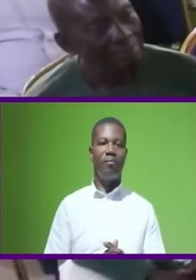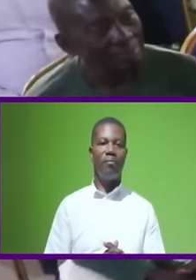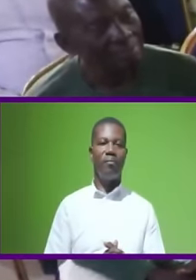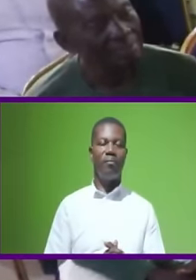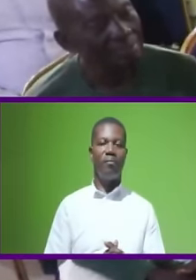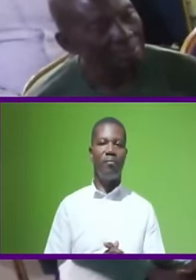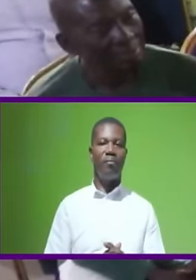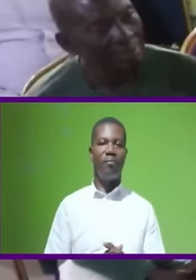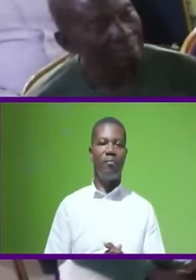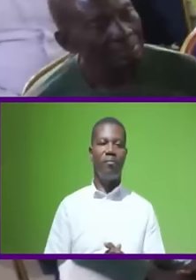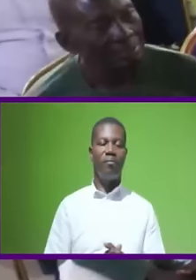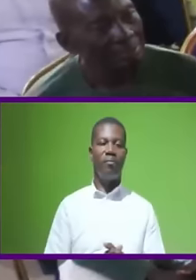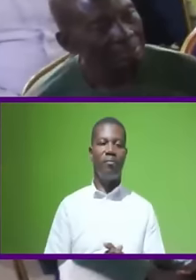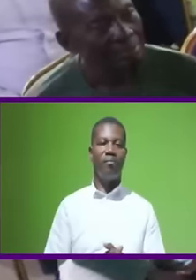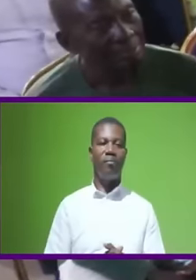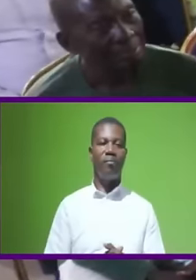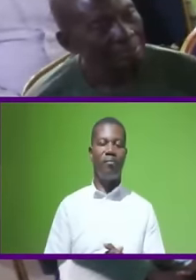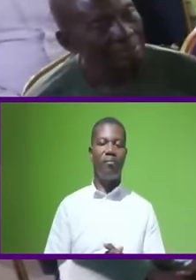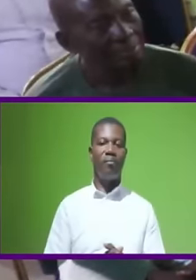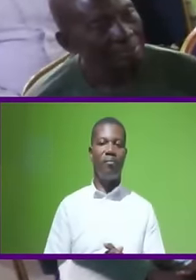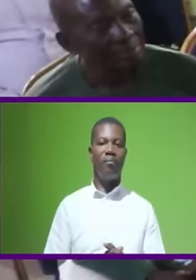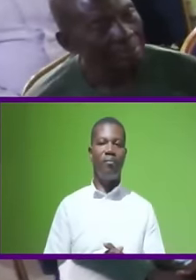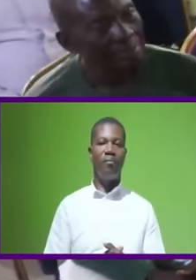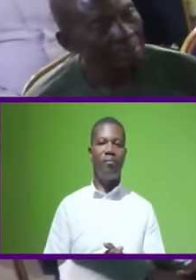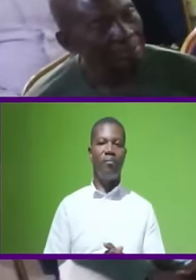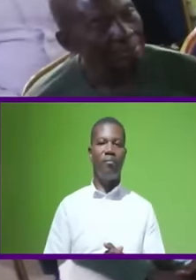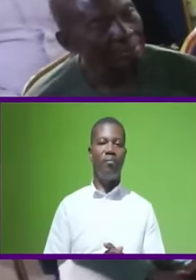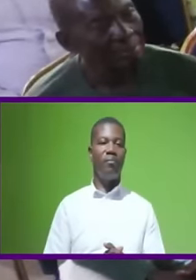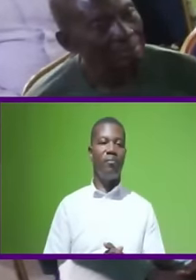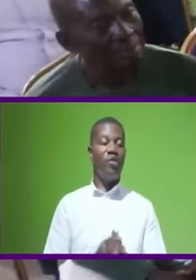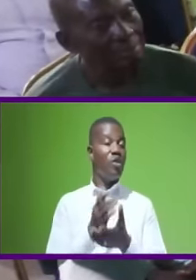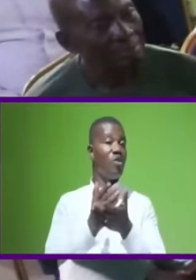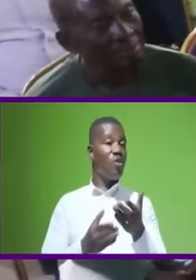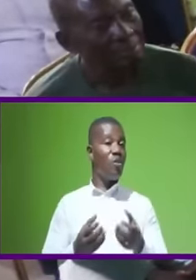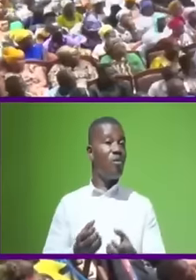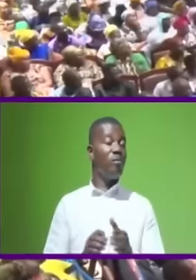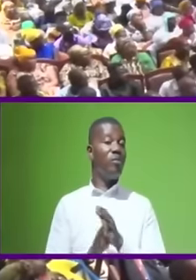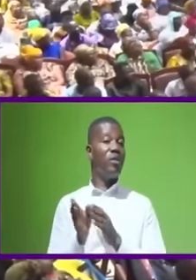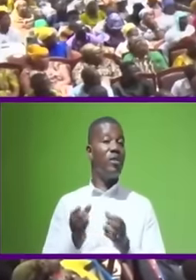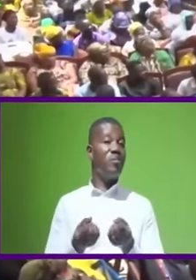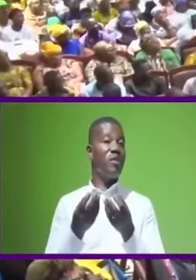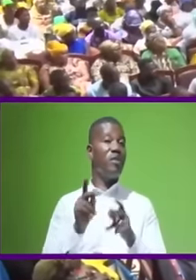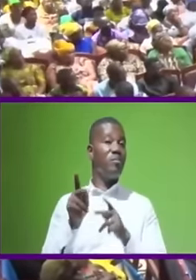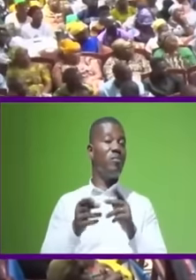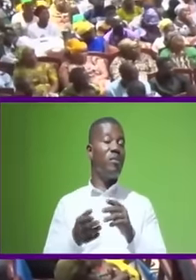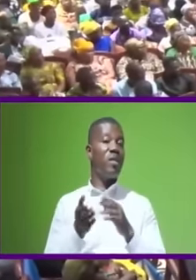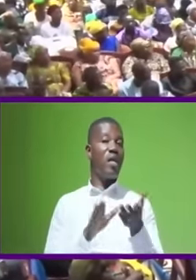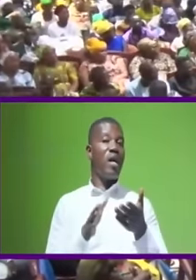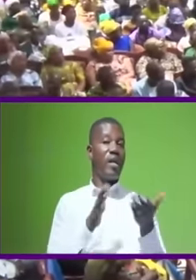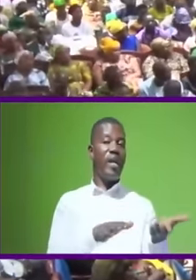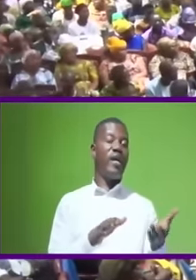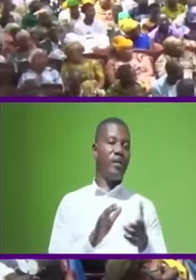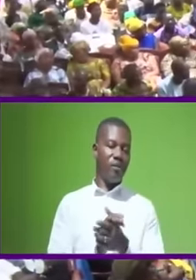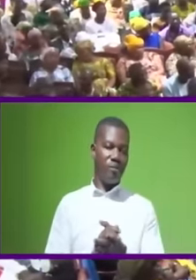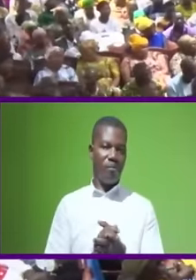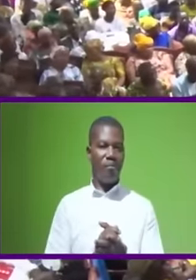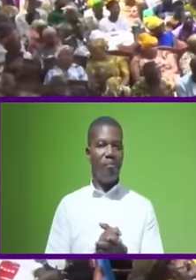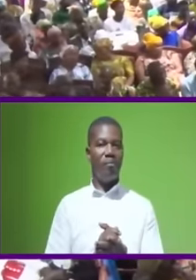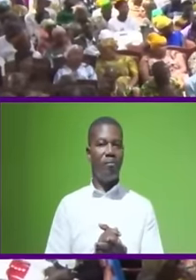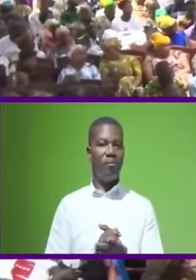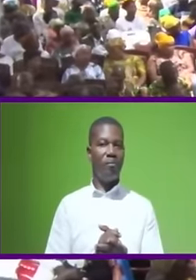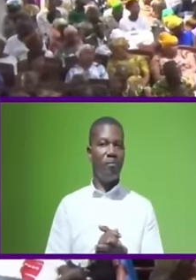money into their sleeves. Eh, branches be bebre wuwo. In so many branches, many of such people are